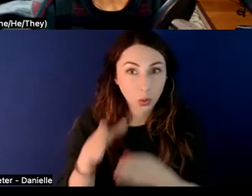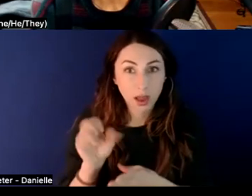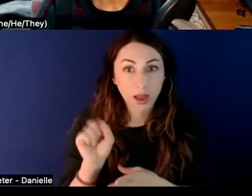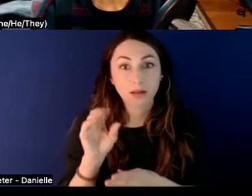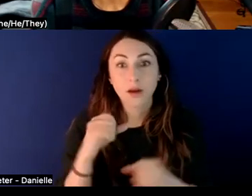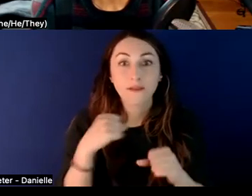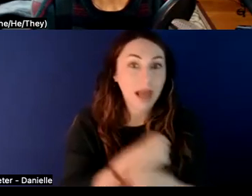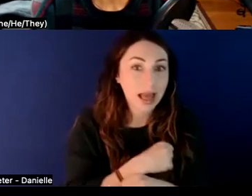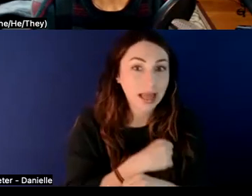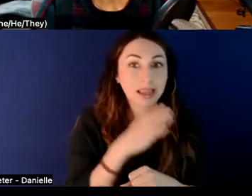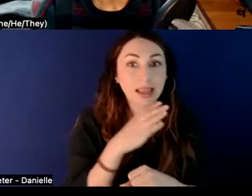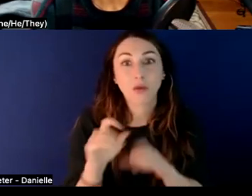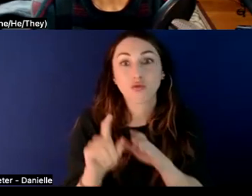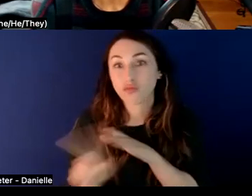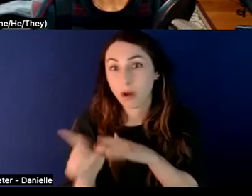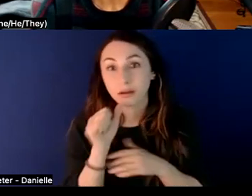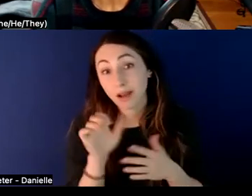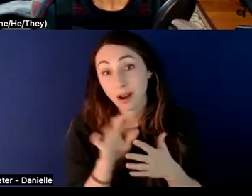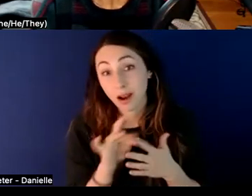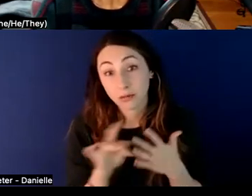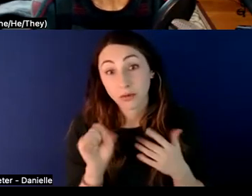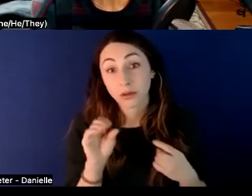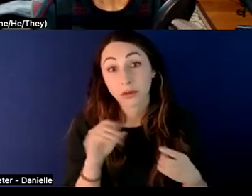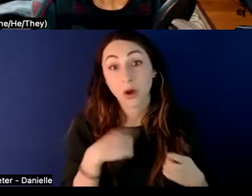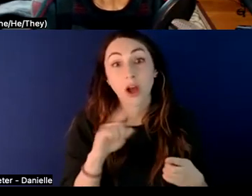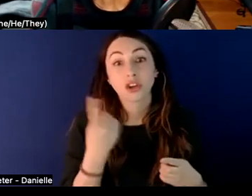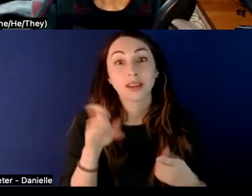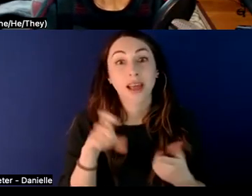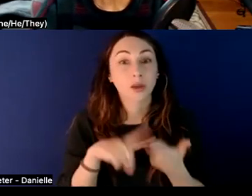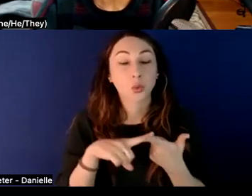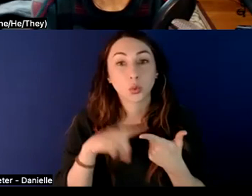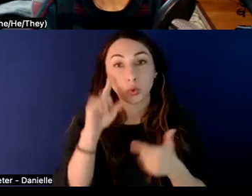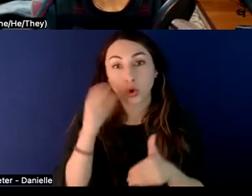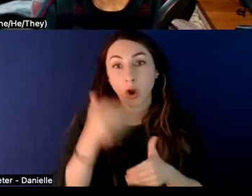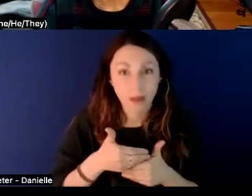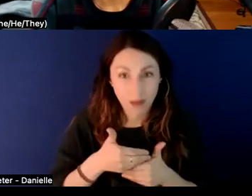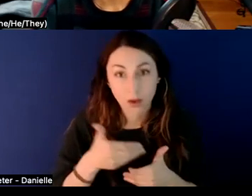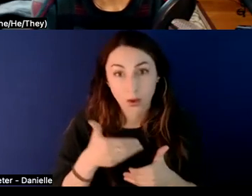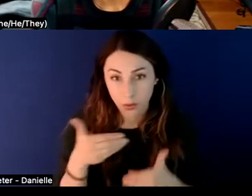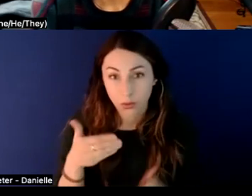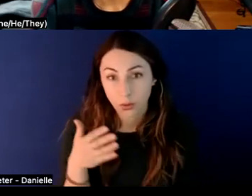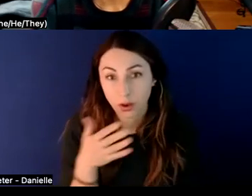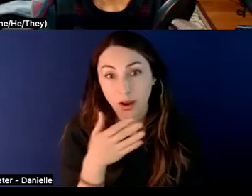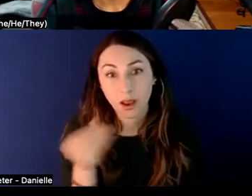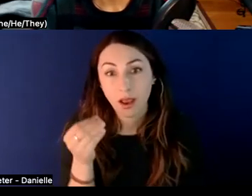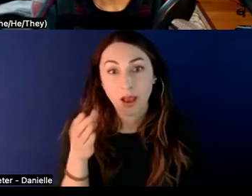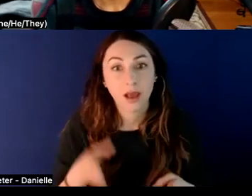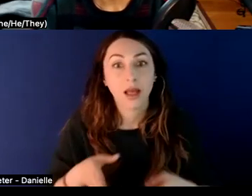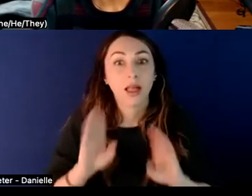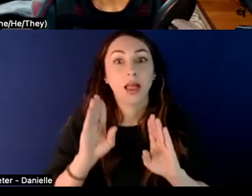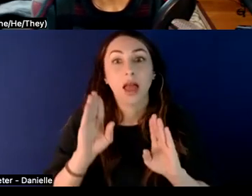back or running wasn't an option. So I just had to shut down, right, and let it